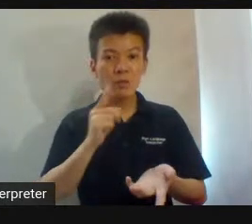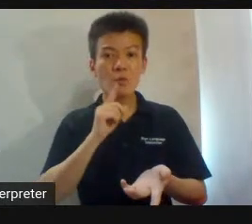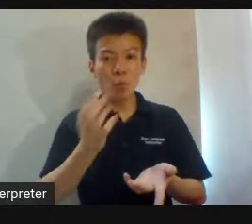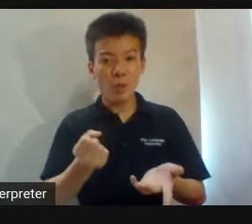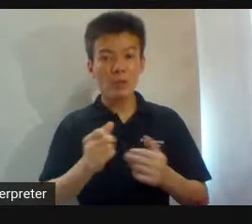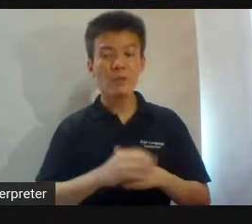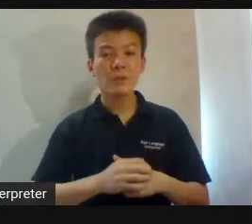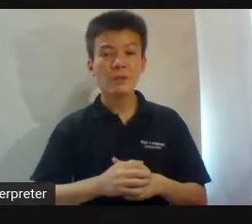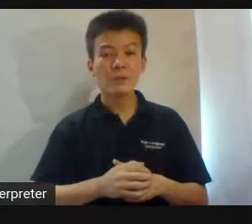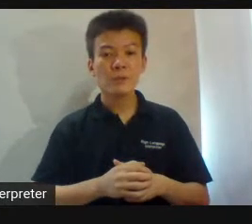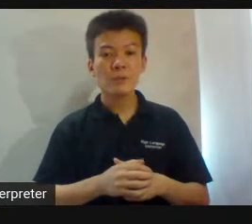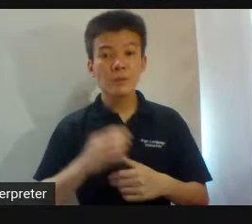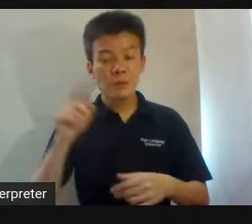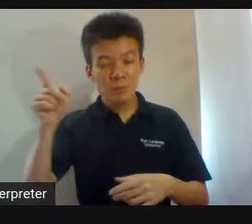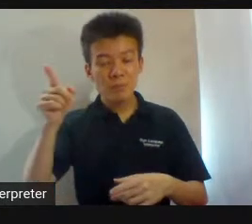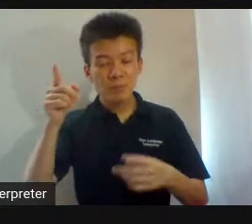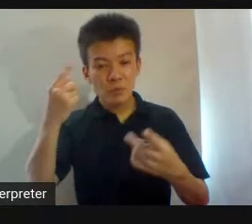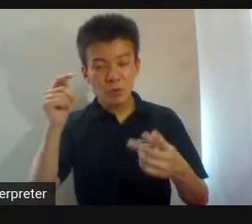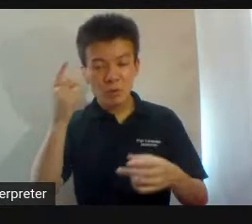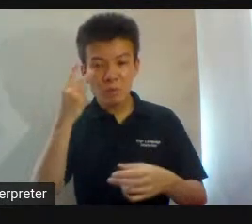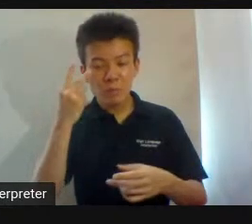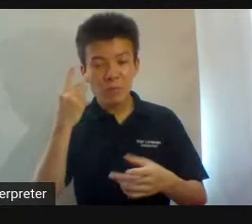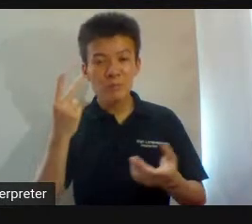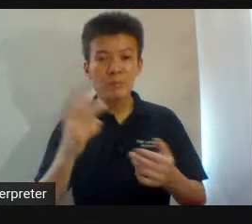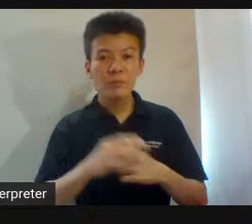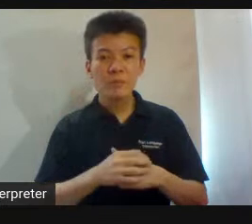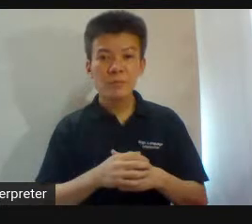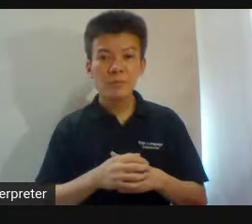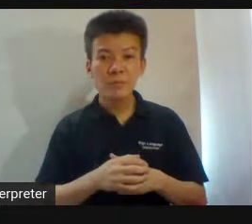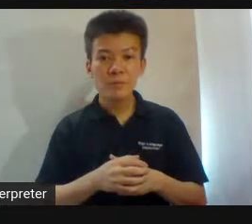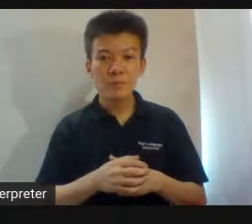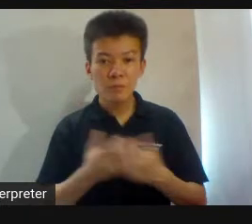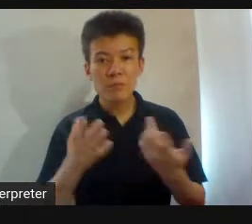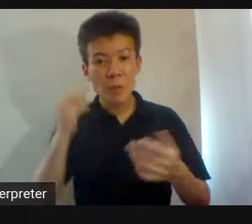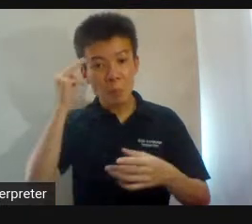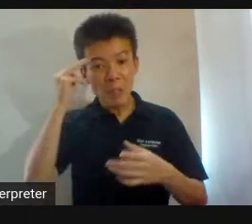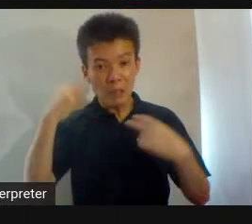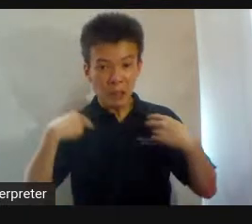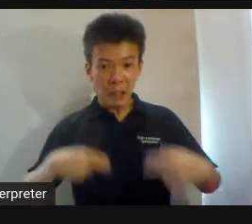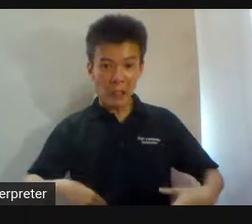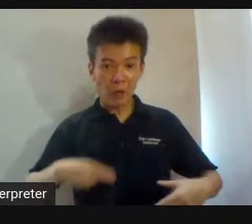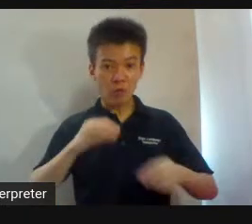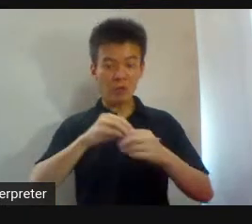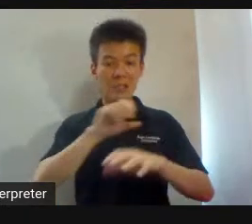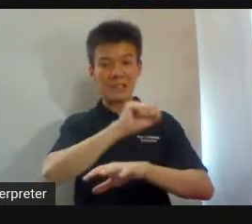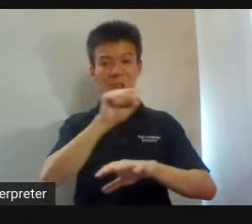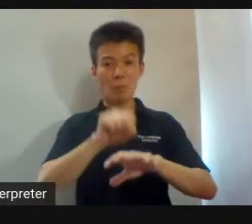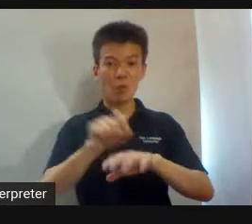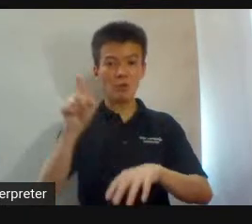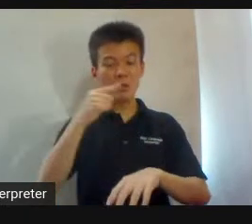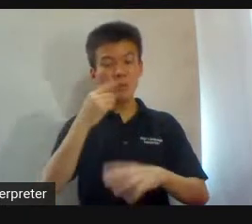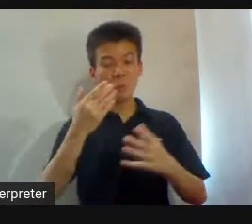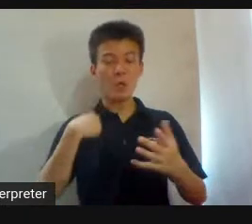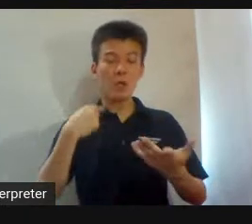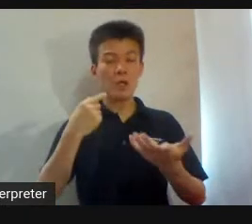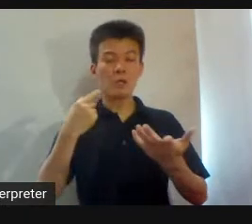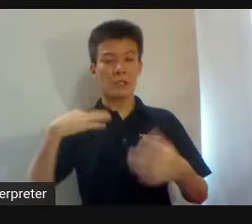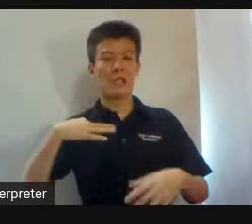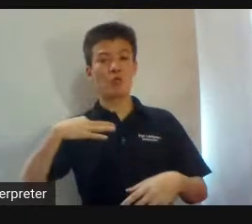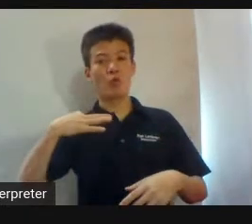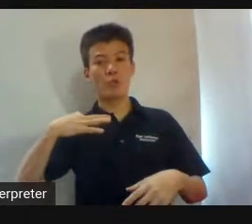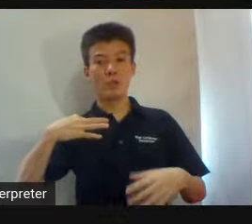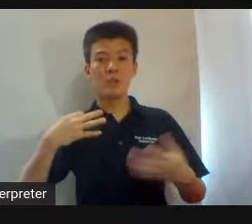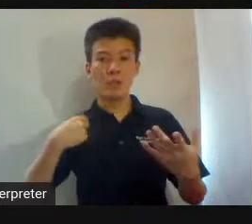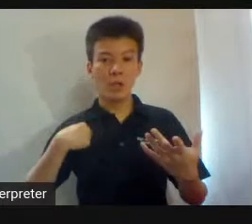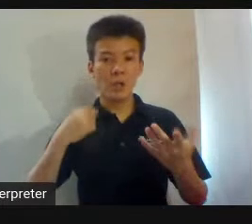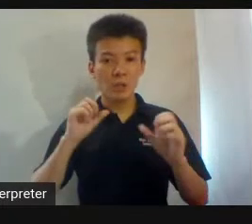to. And so he tried to look at mental health in Singapore. And he said, maybe I can volunteer. And